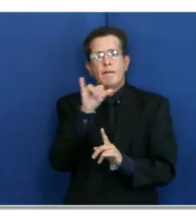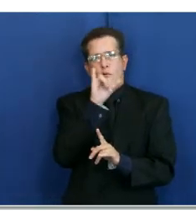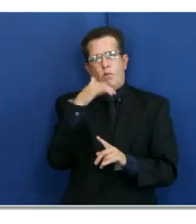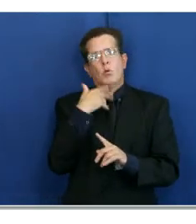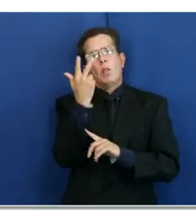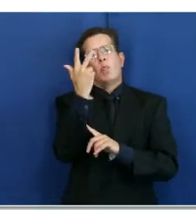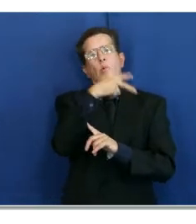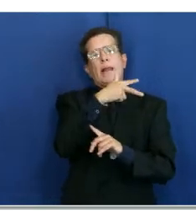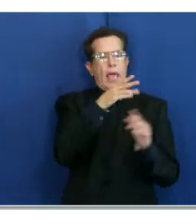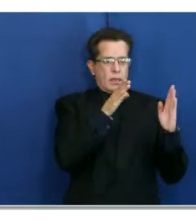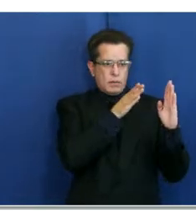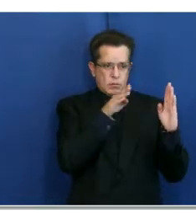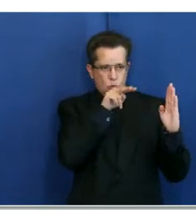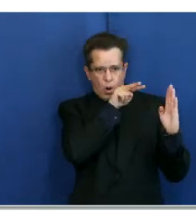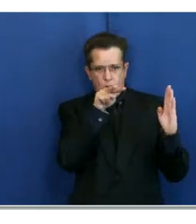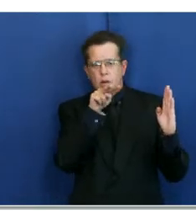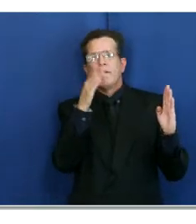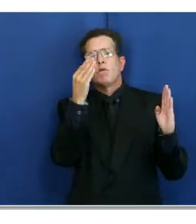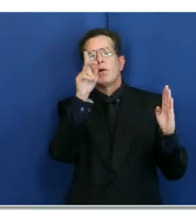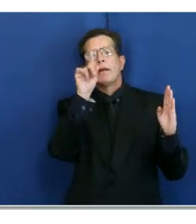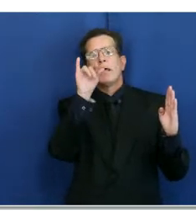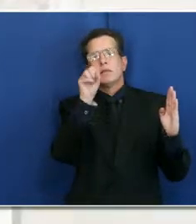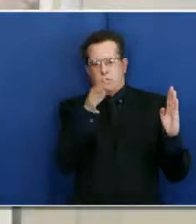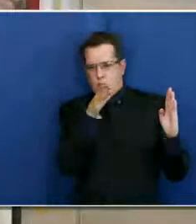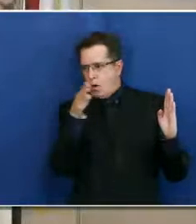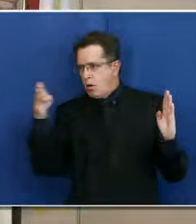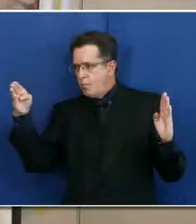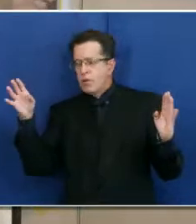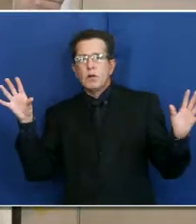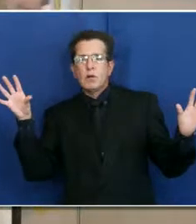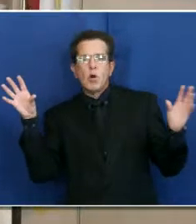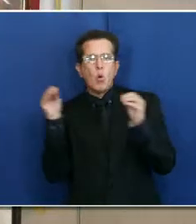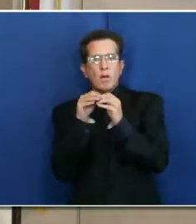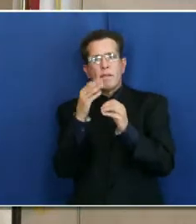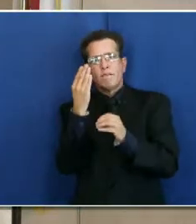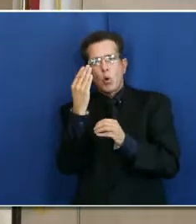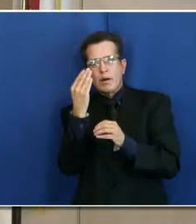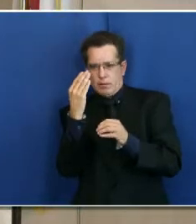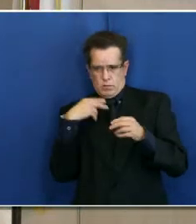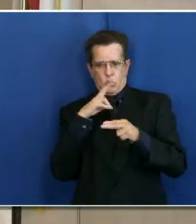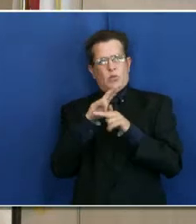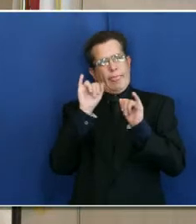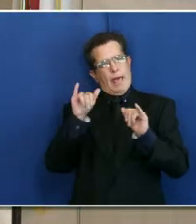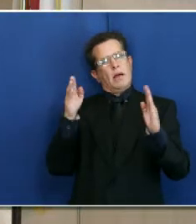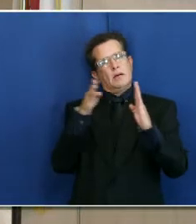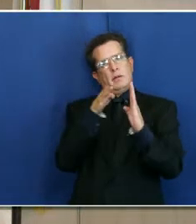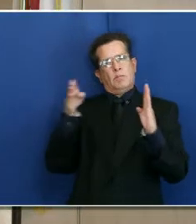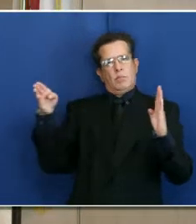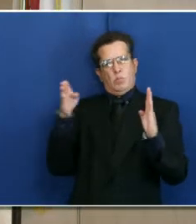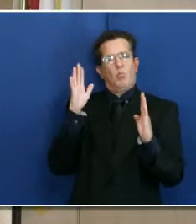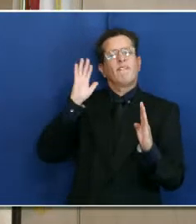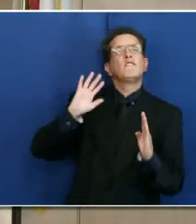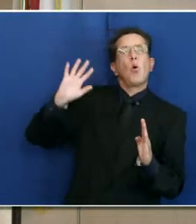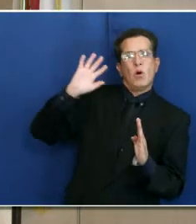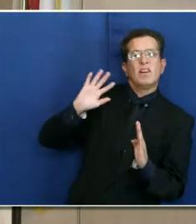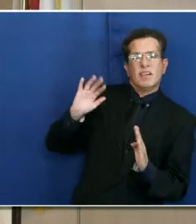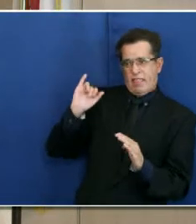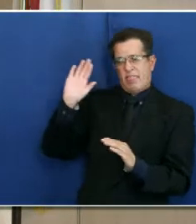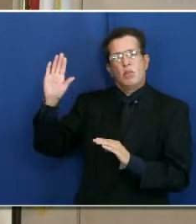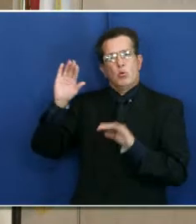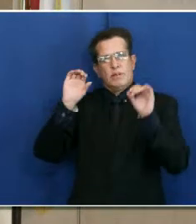3-day lag, and then 14 days, and you total 14 days, and you divide that by the